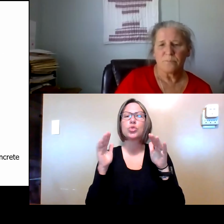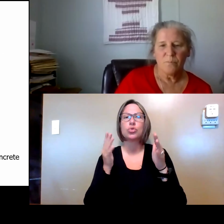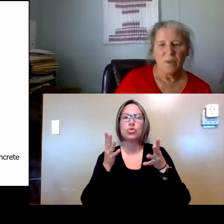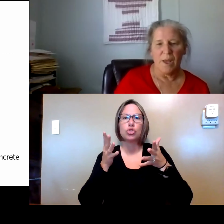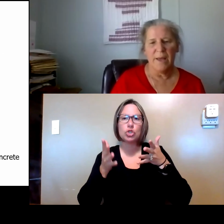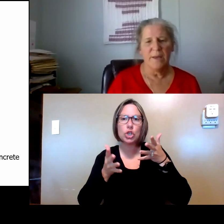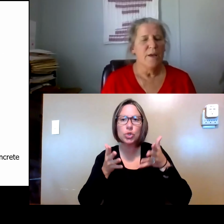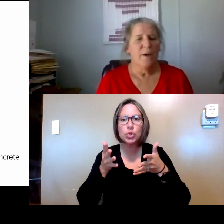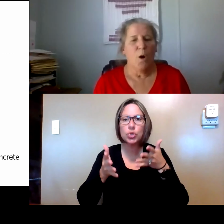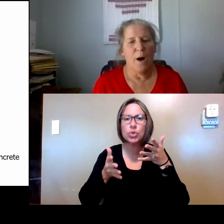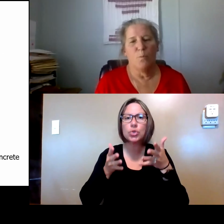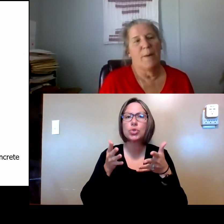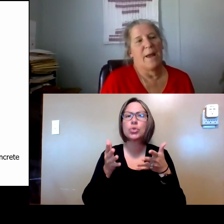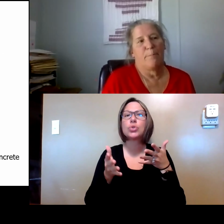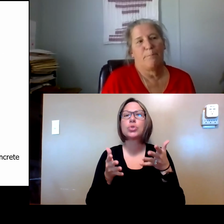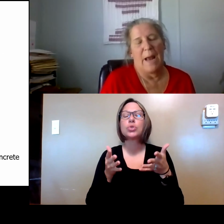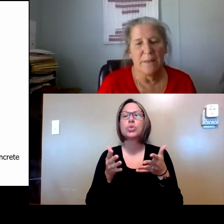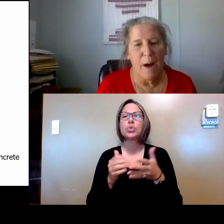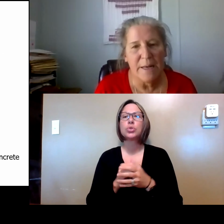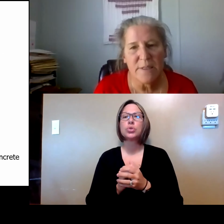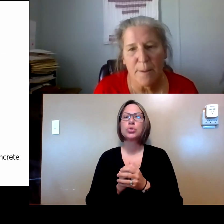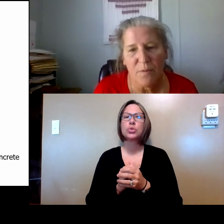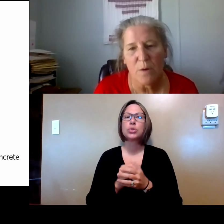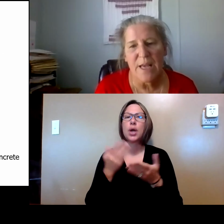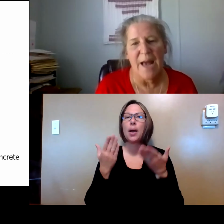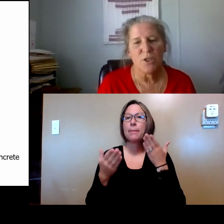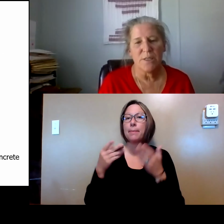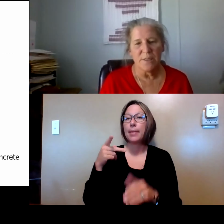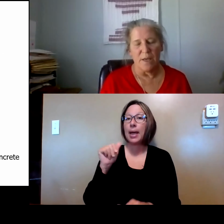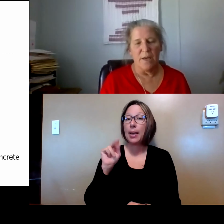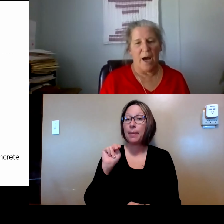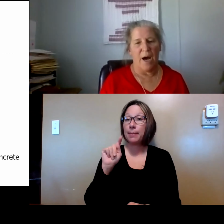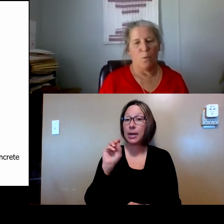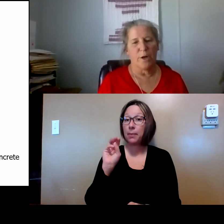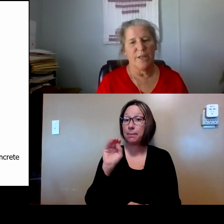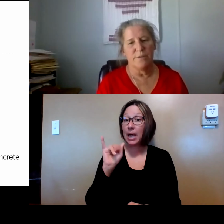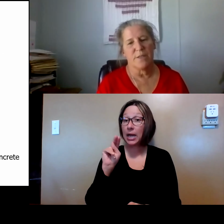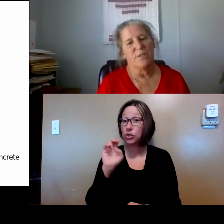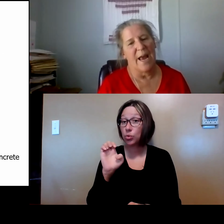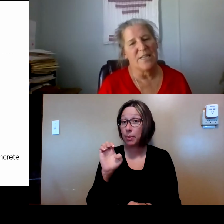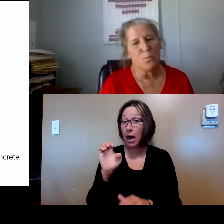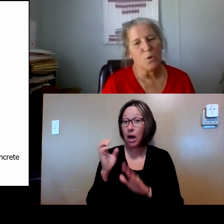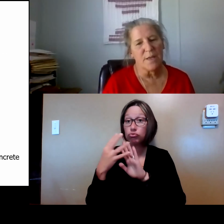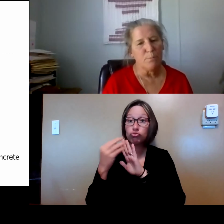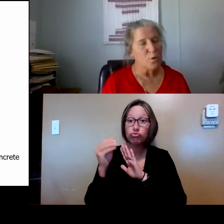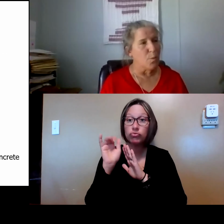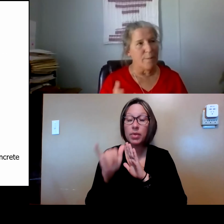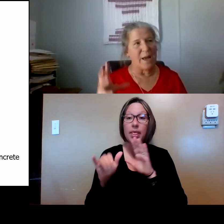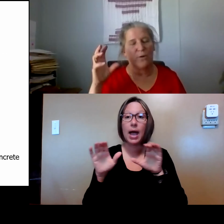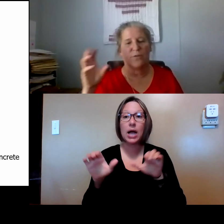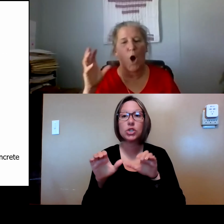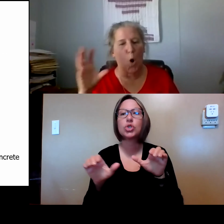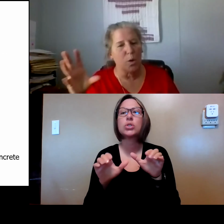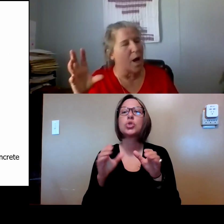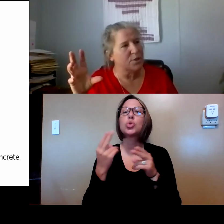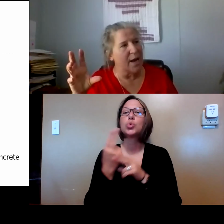And we may pantomime some of those actions. We're going to use those tangible symbols. We may